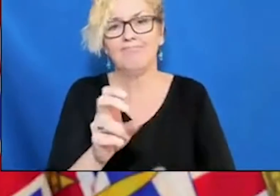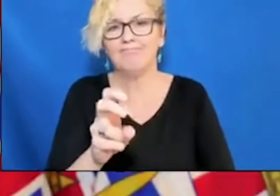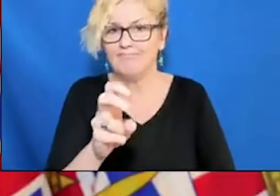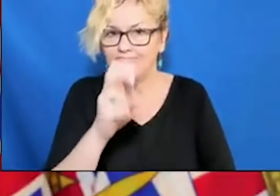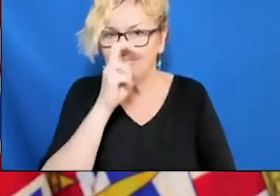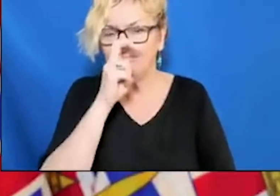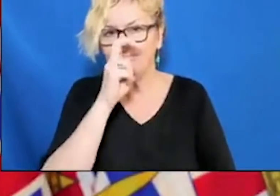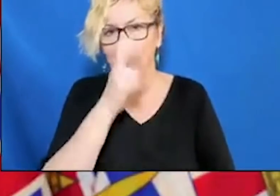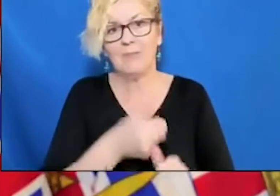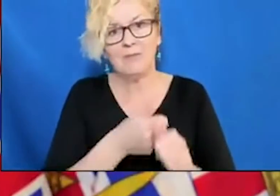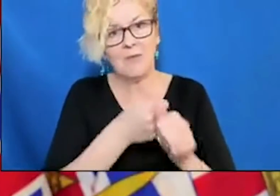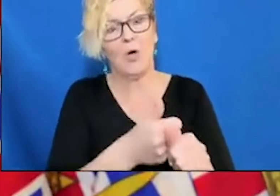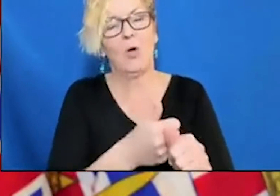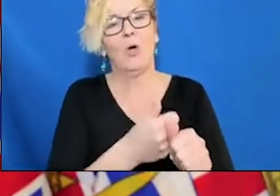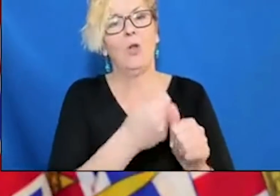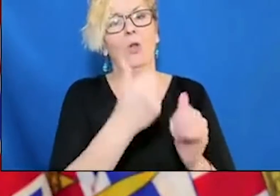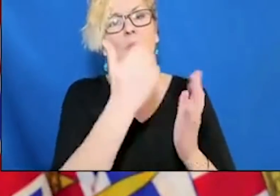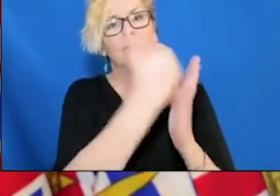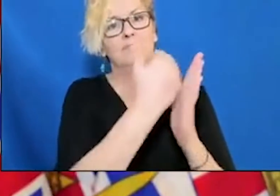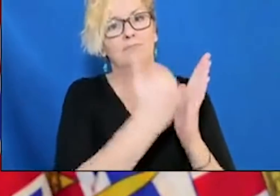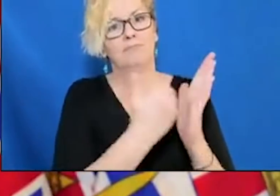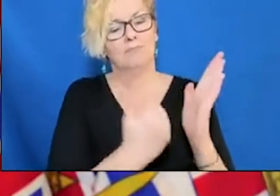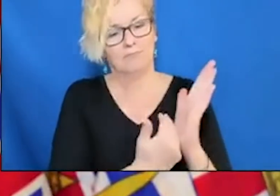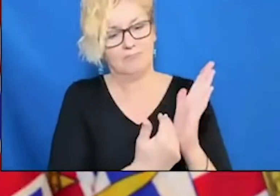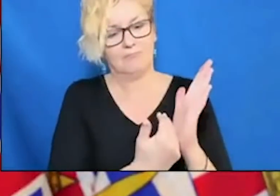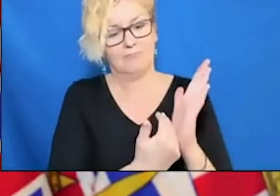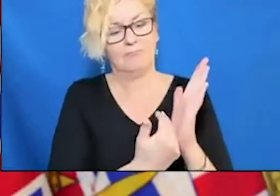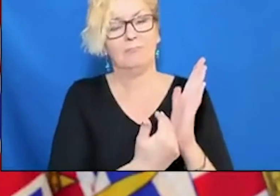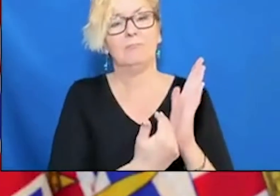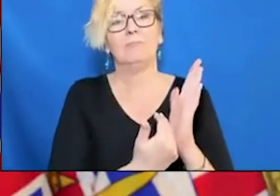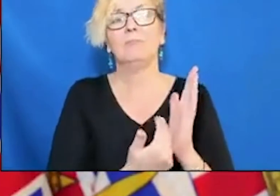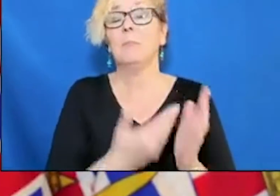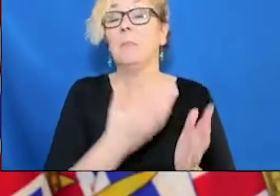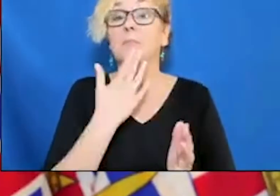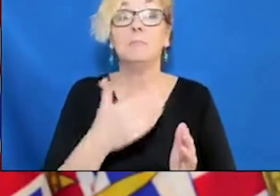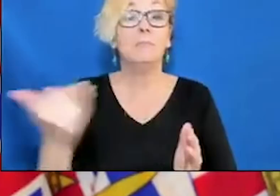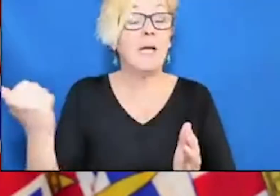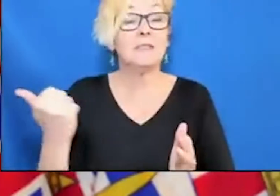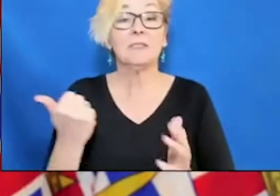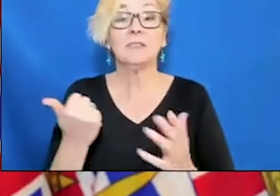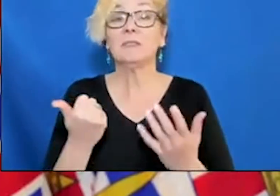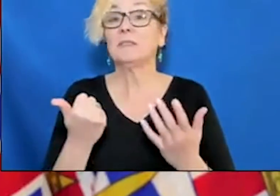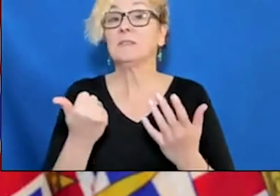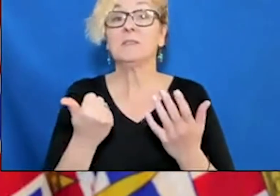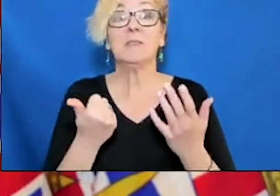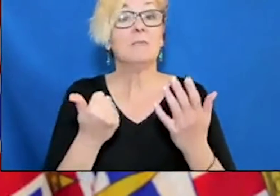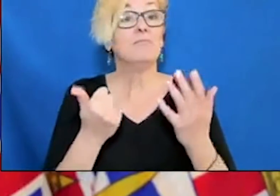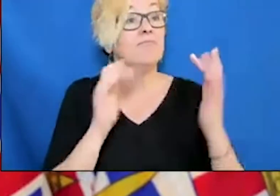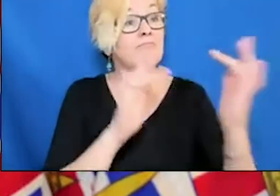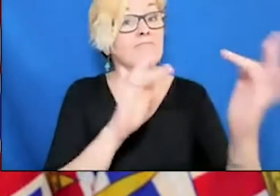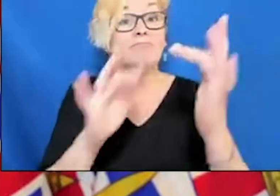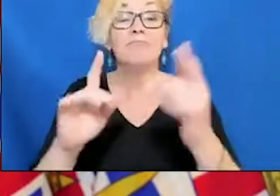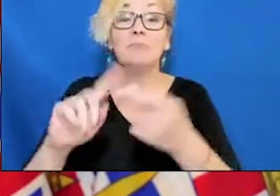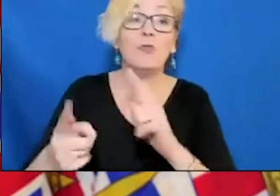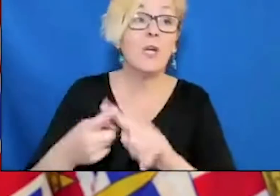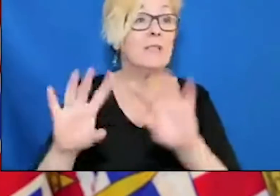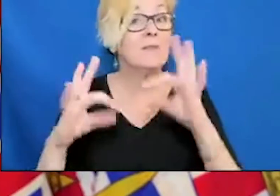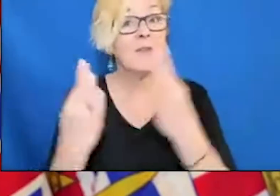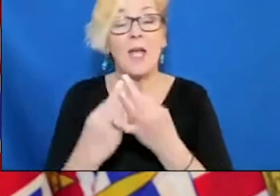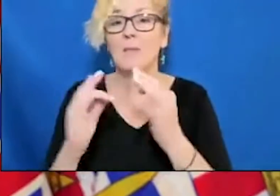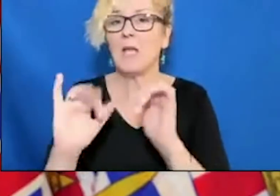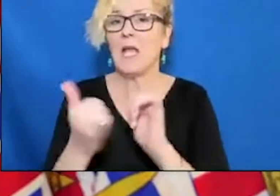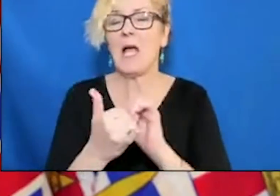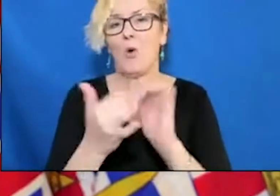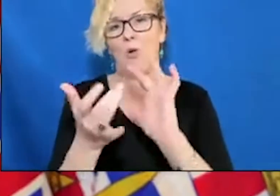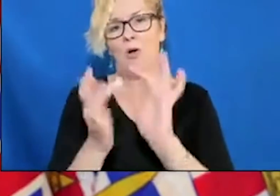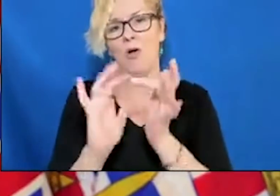remember to connect with all of our friends and family online. This is a very challenging time for people, and we